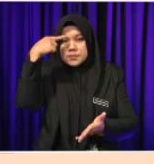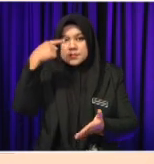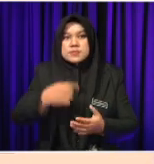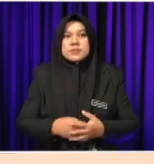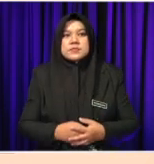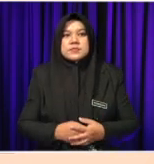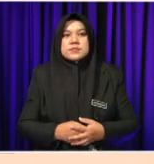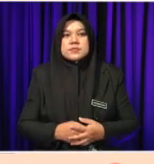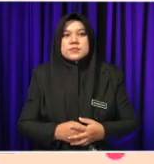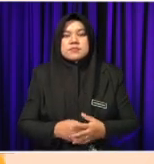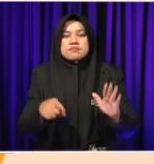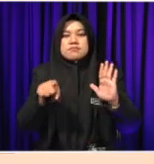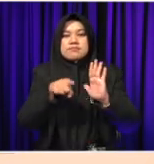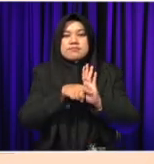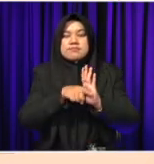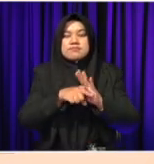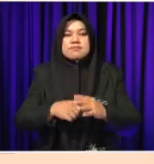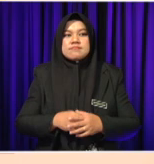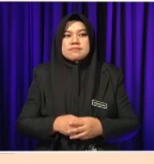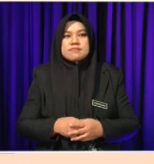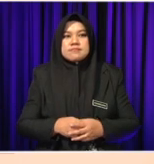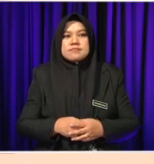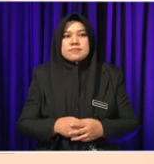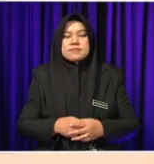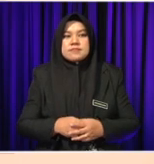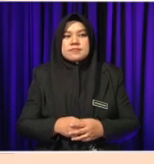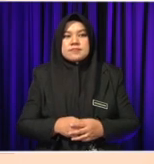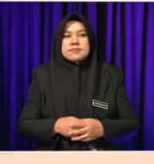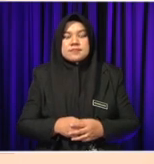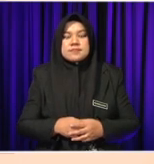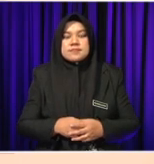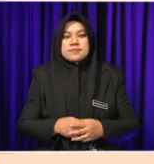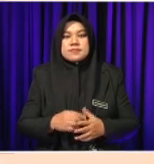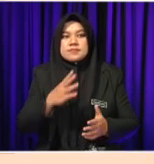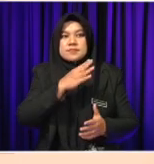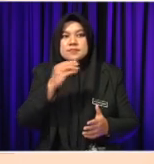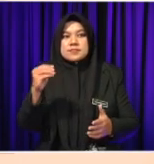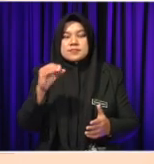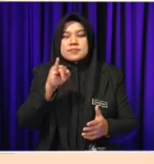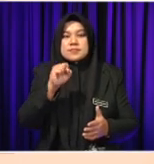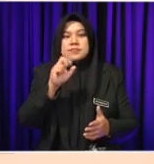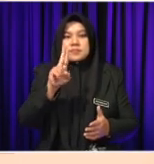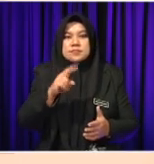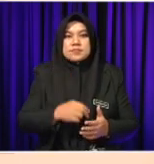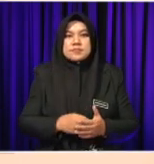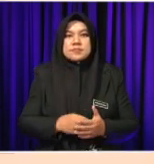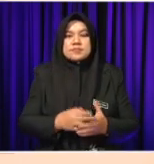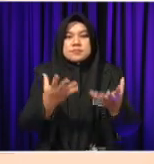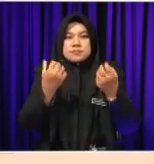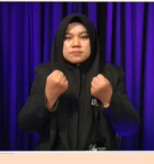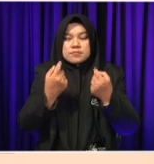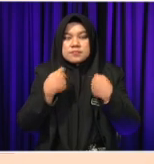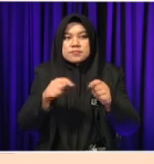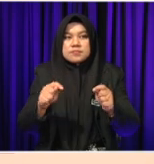Black. Negativity. So black represents negativity, challenges, mm-hmm. and issues. So anyone wants to give it a shot? All